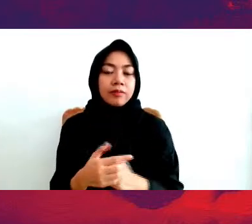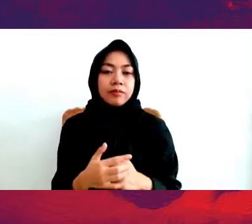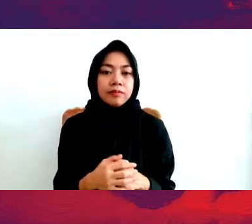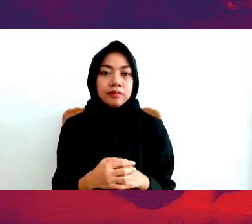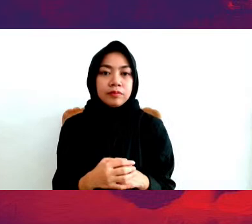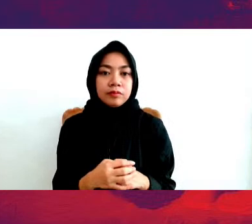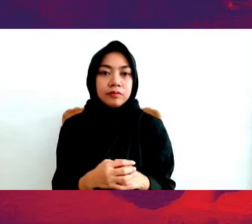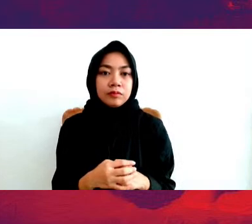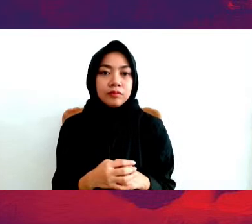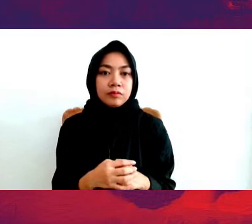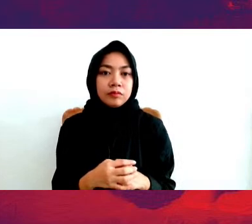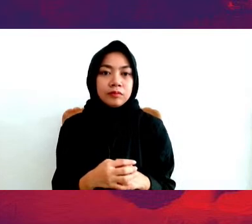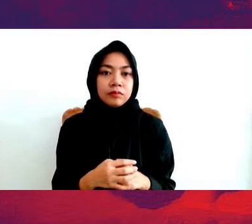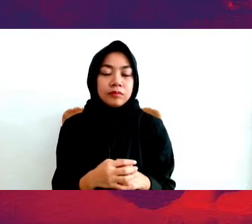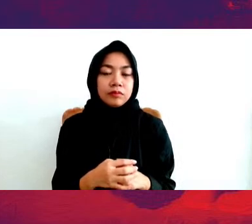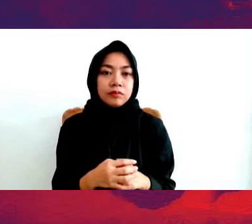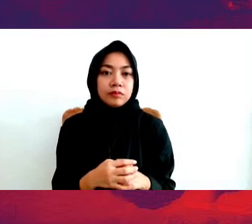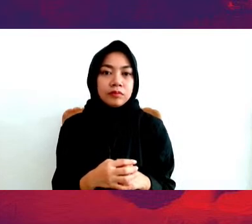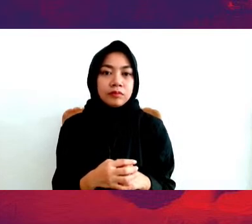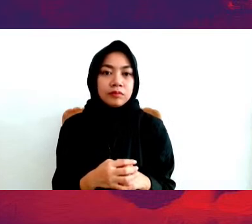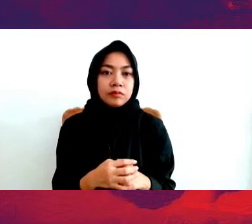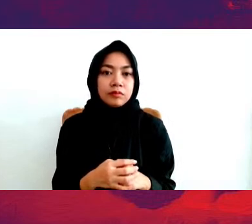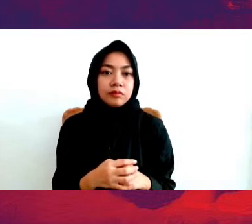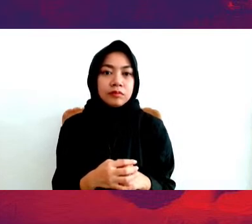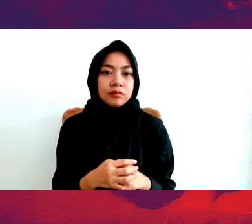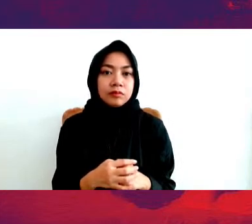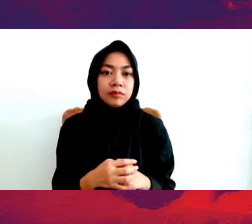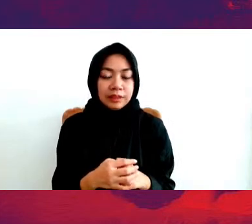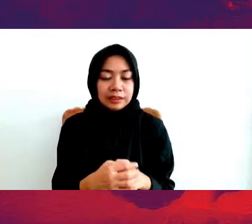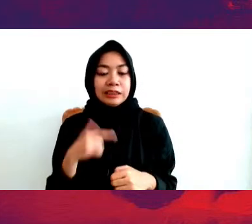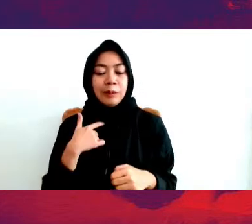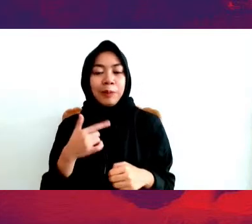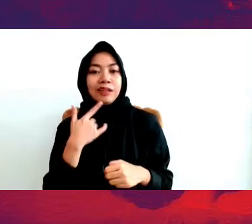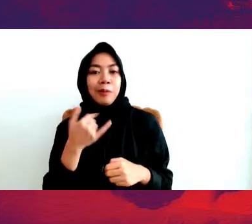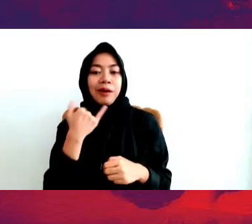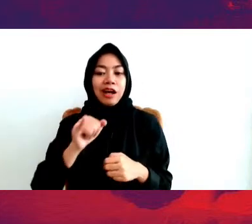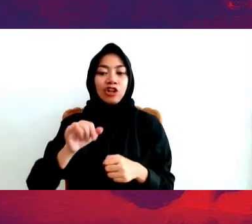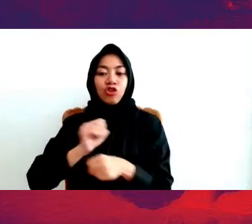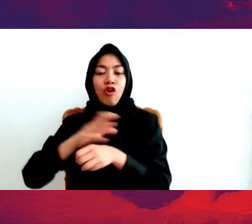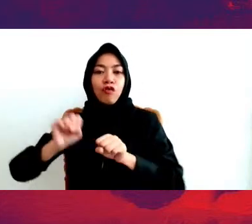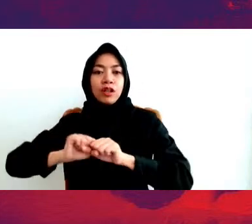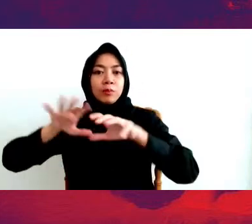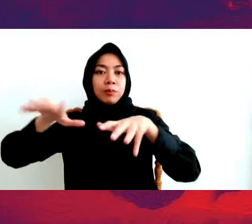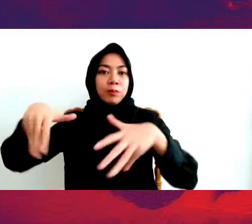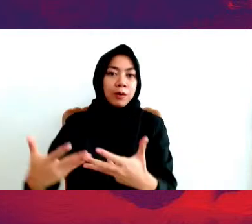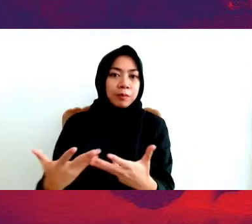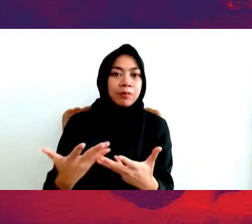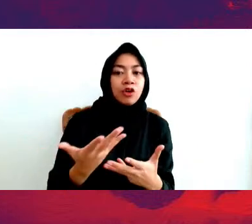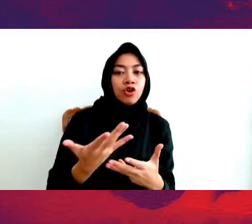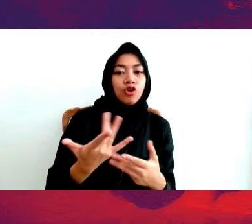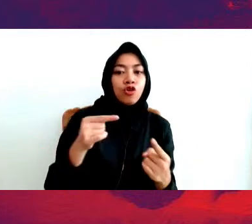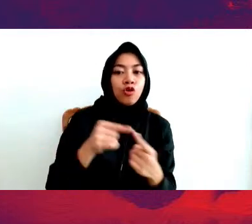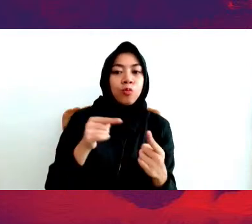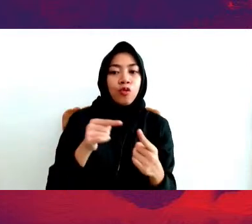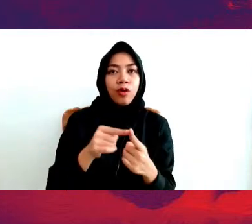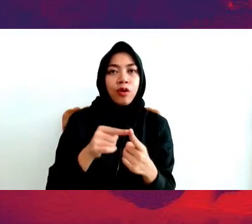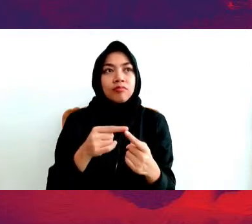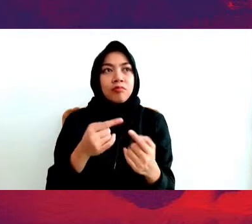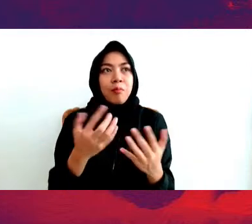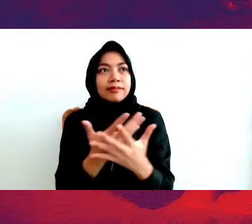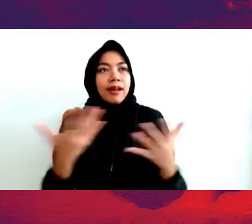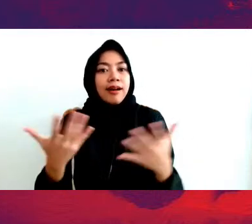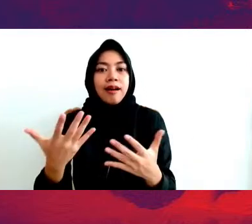which people are in many ways least able to cope with pandemic-induced socioeconomic vulnerabilities